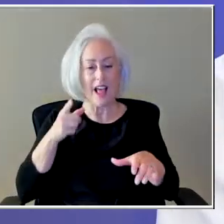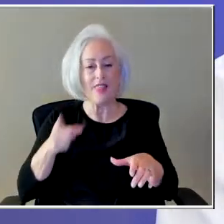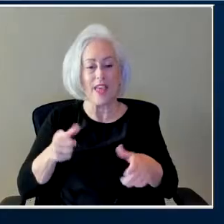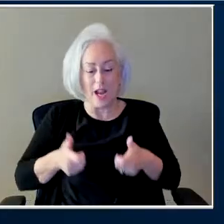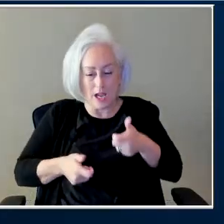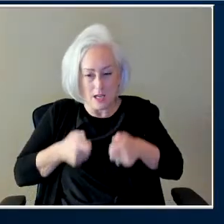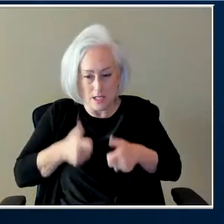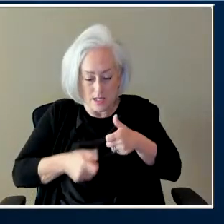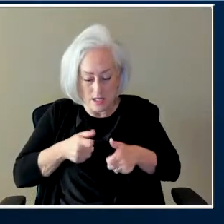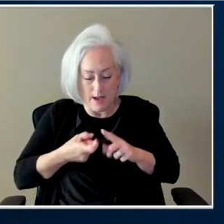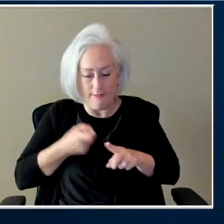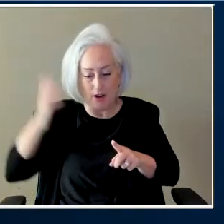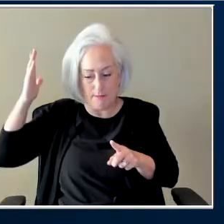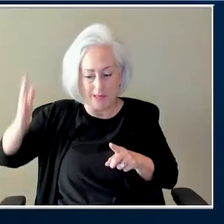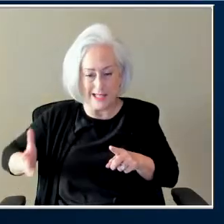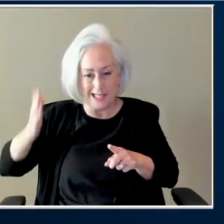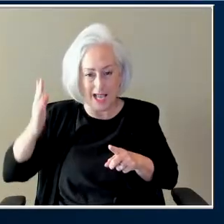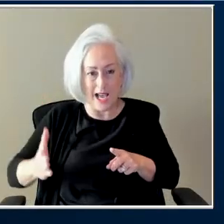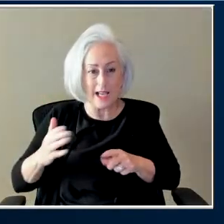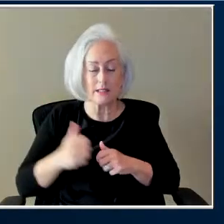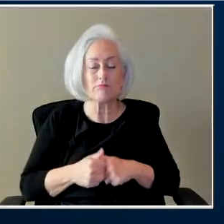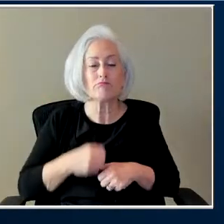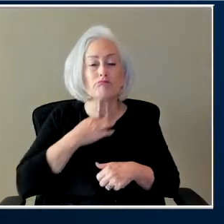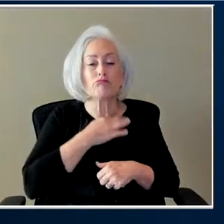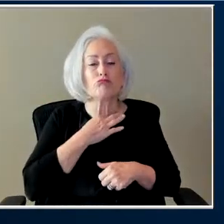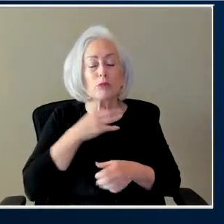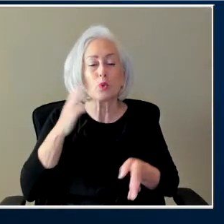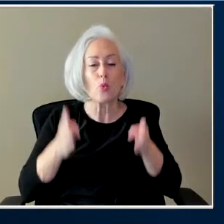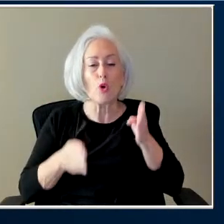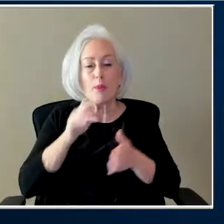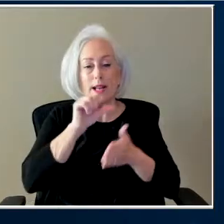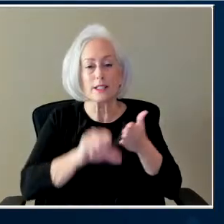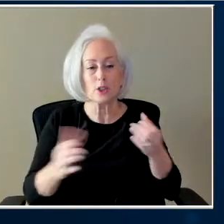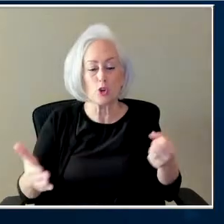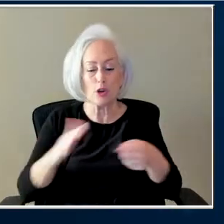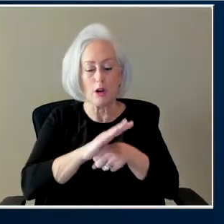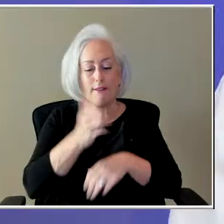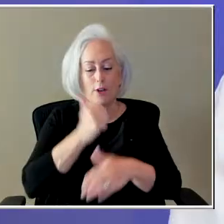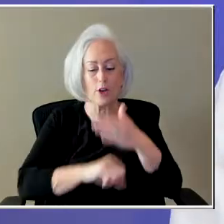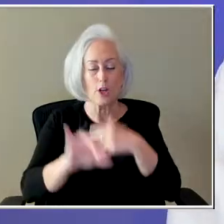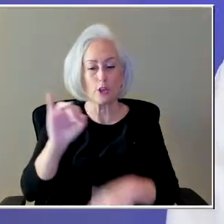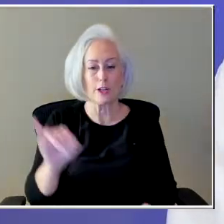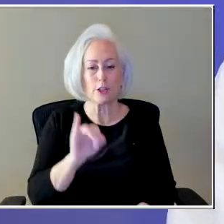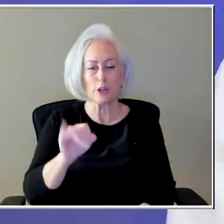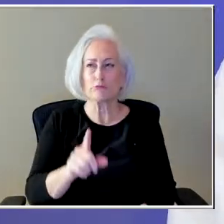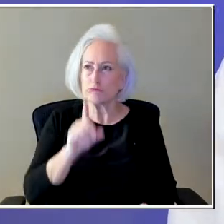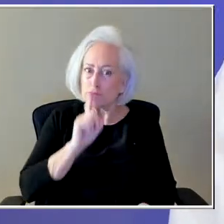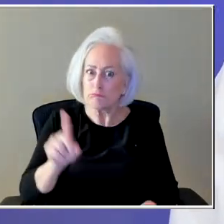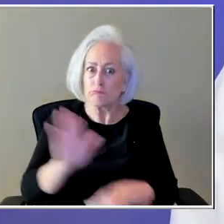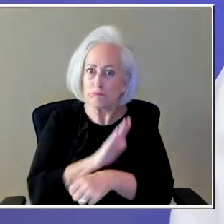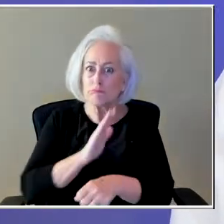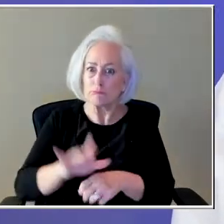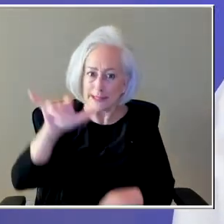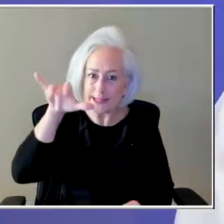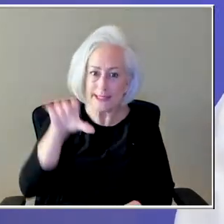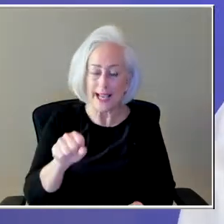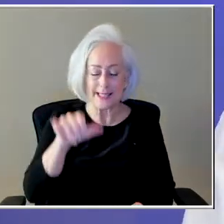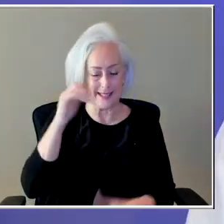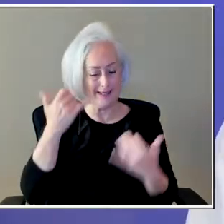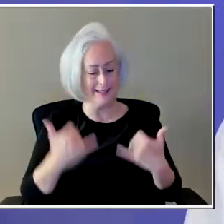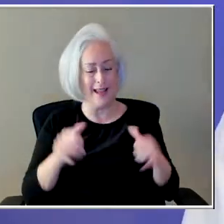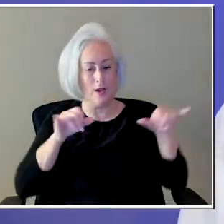Alexis wants to know if robotic surgeries are generally covered by insurance. Absolutely, yeah. This is now the standard of care for